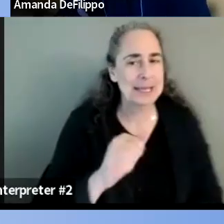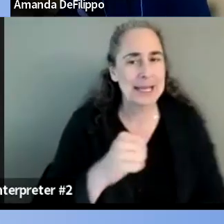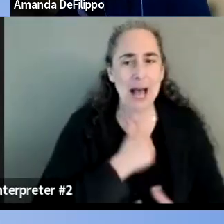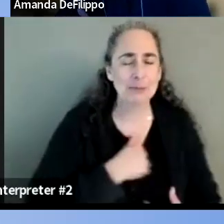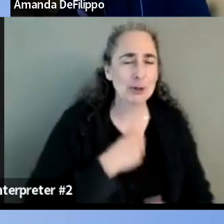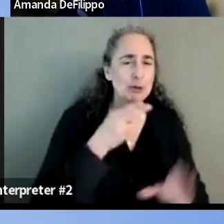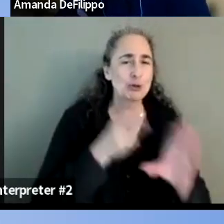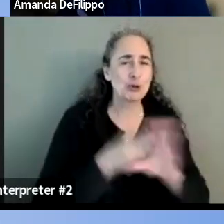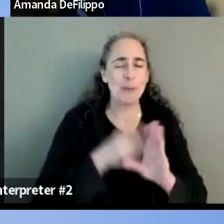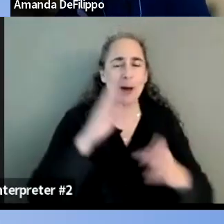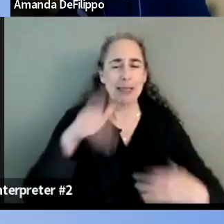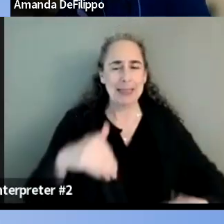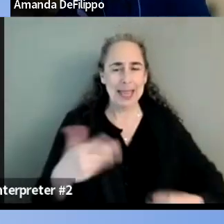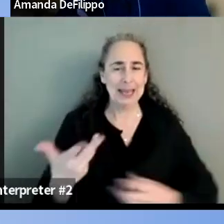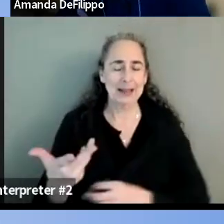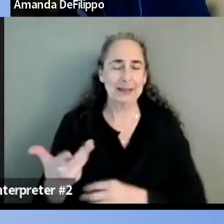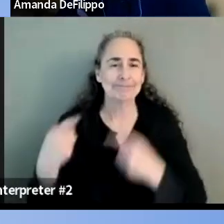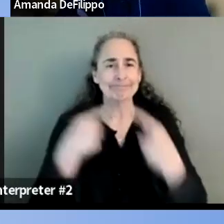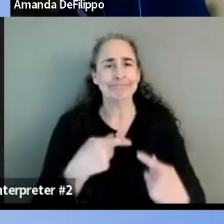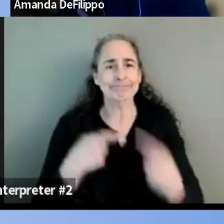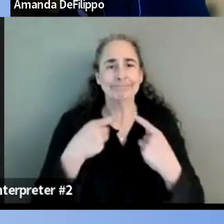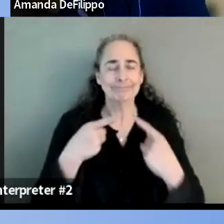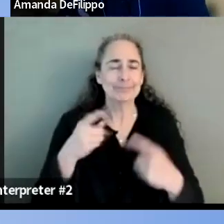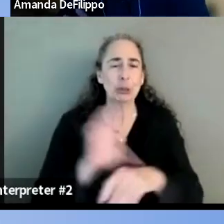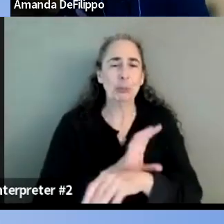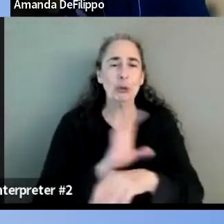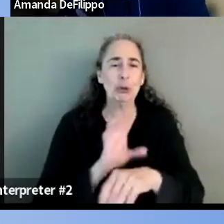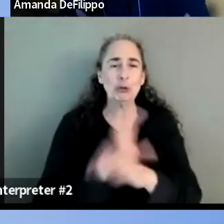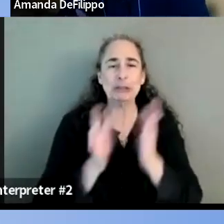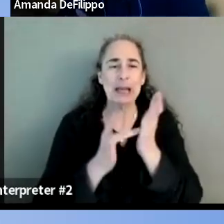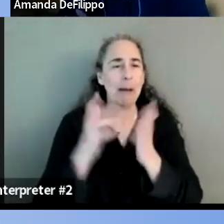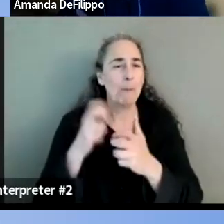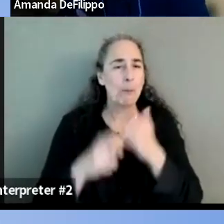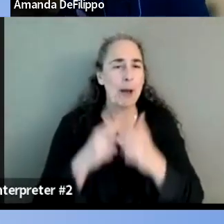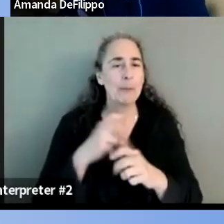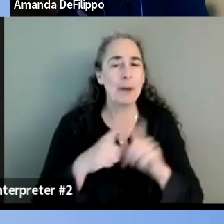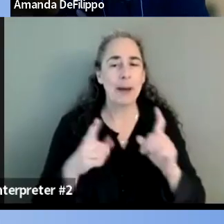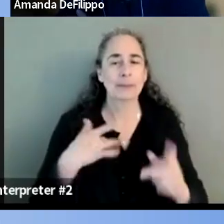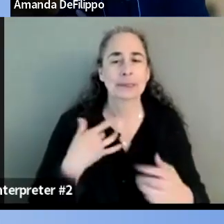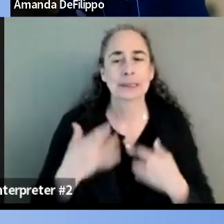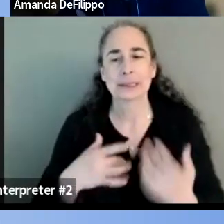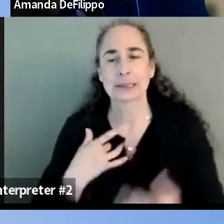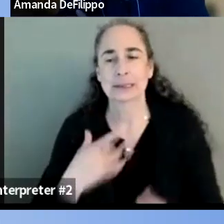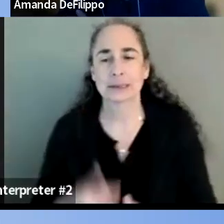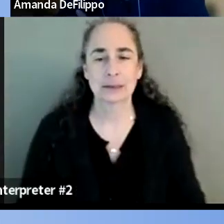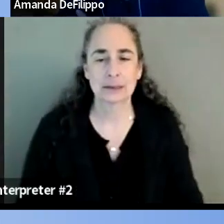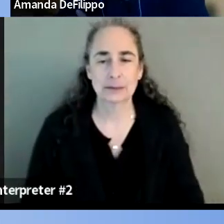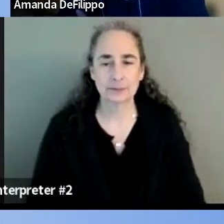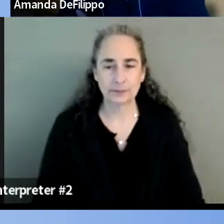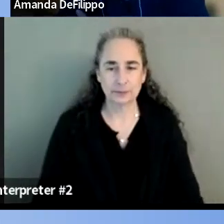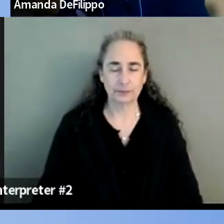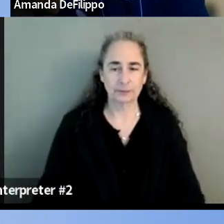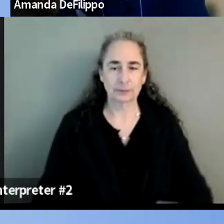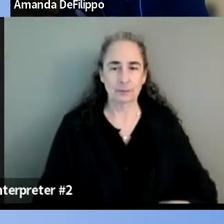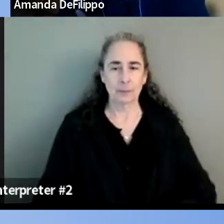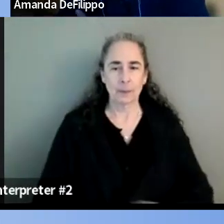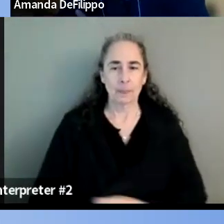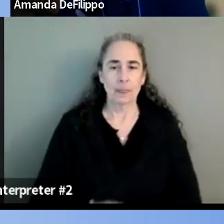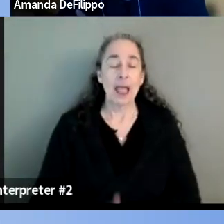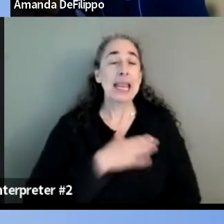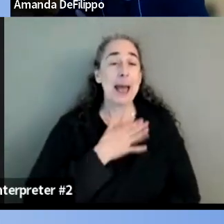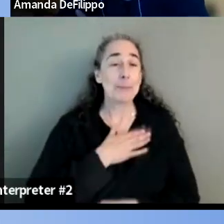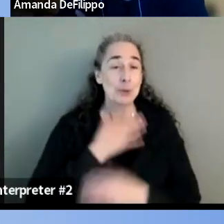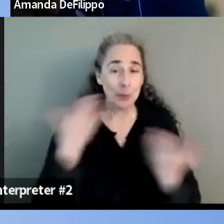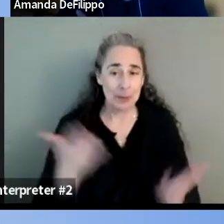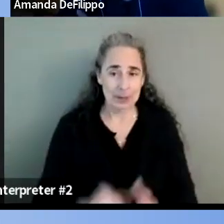on late. I was having a little bit of computer tech problems, but I'm excited to get this presentation going for you and happy to be